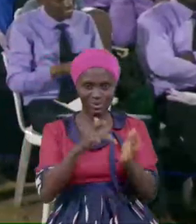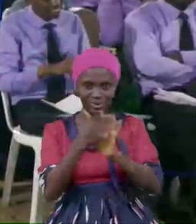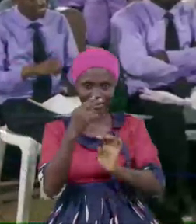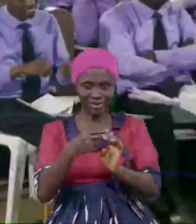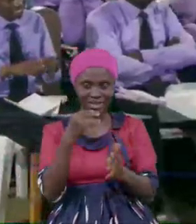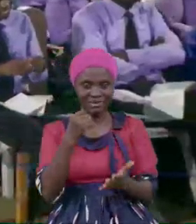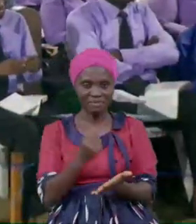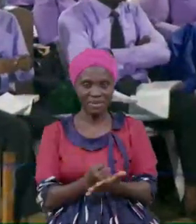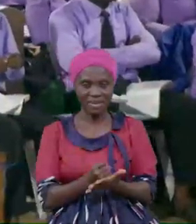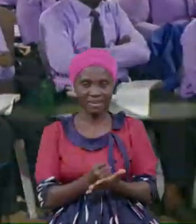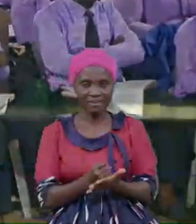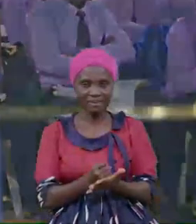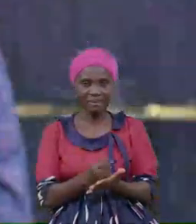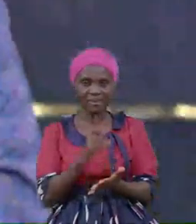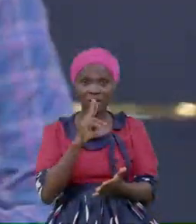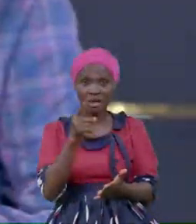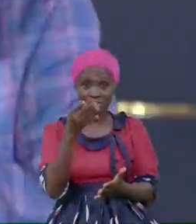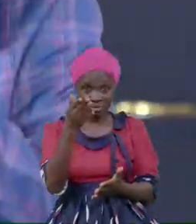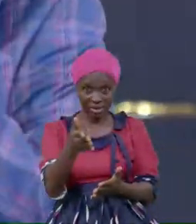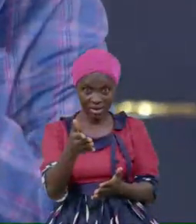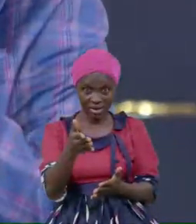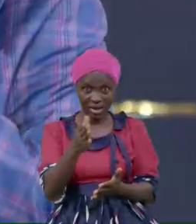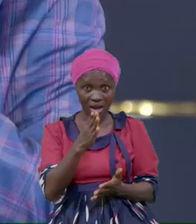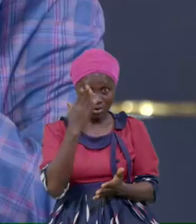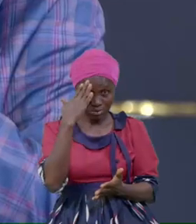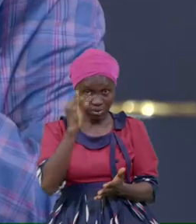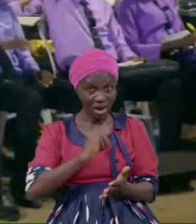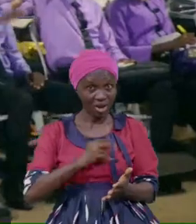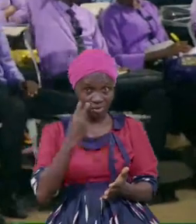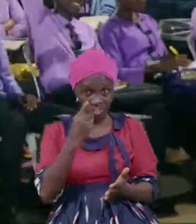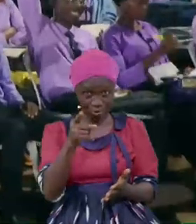Yeah. If you are there, and I'm going to see you tomorrow, where are you?